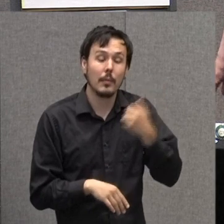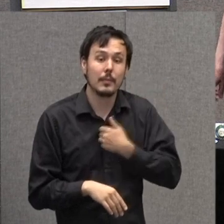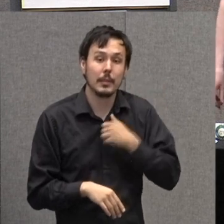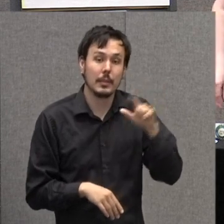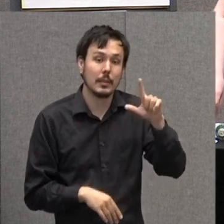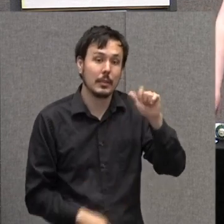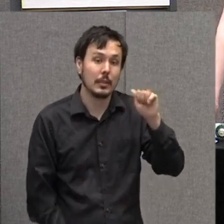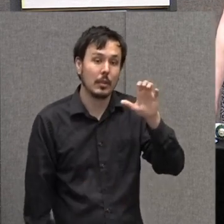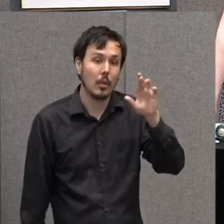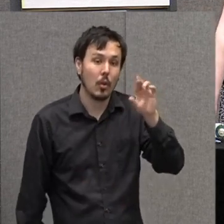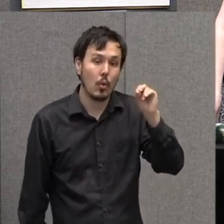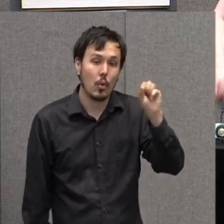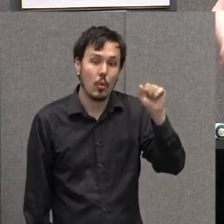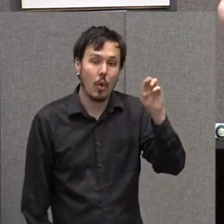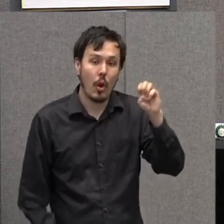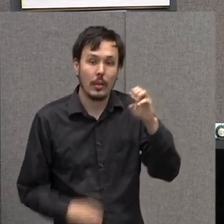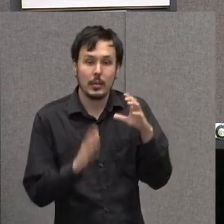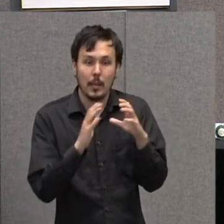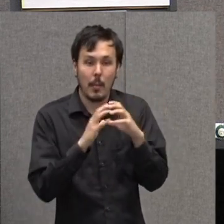lacrosse ball